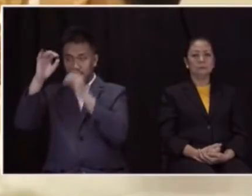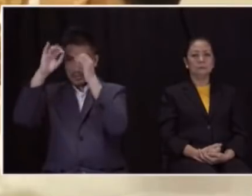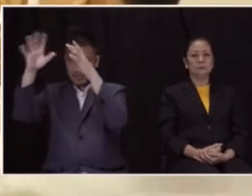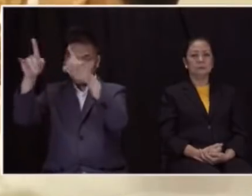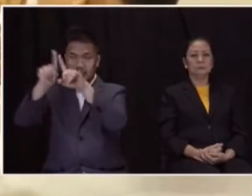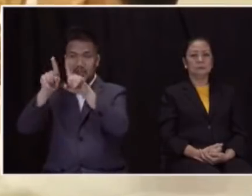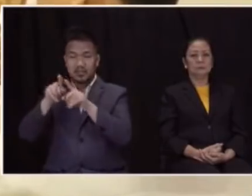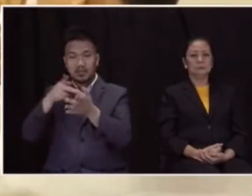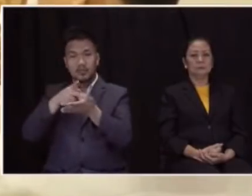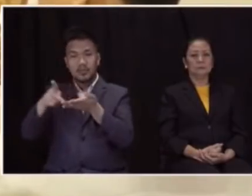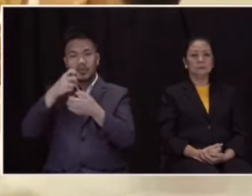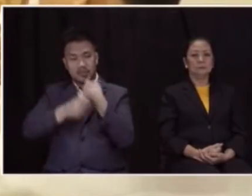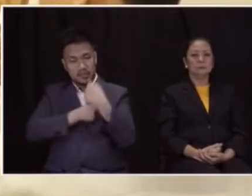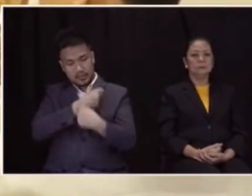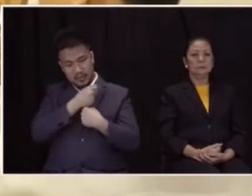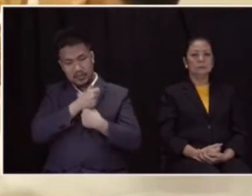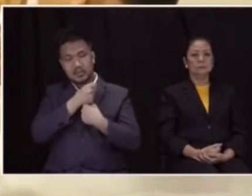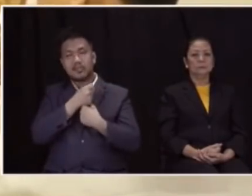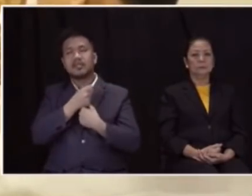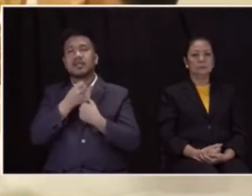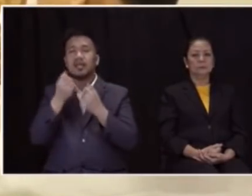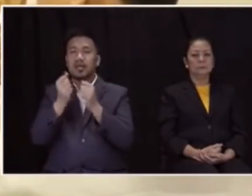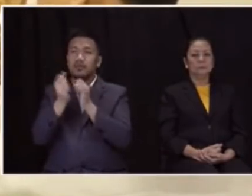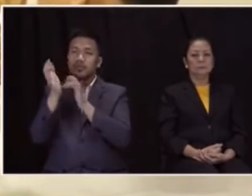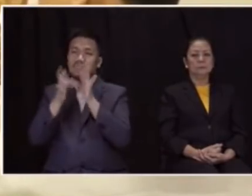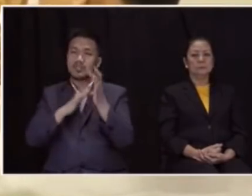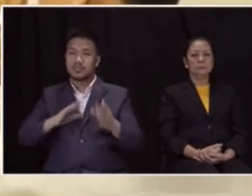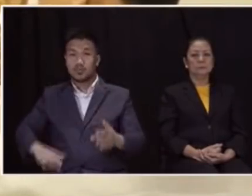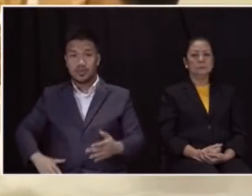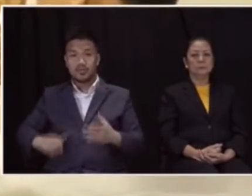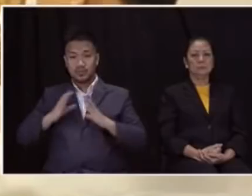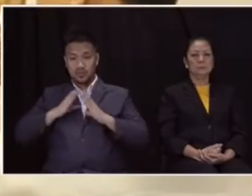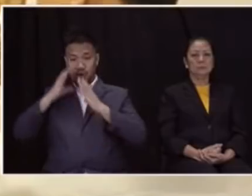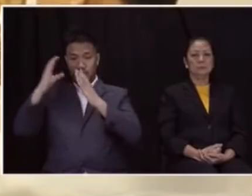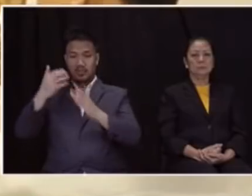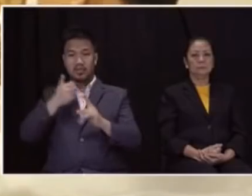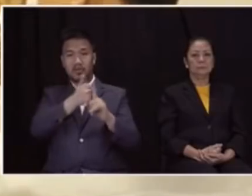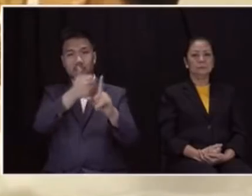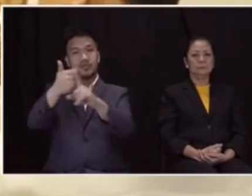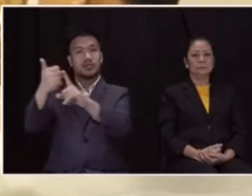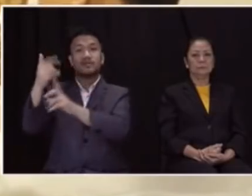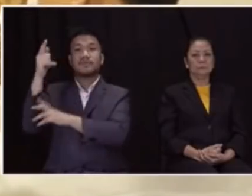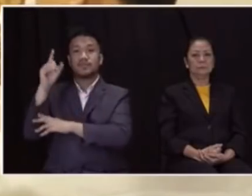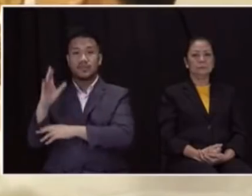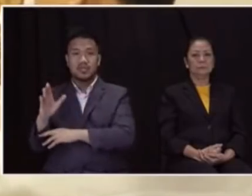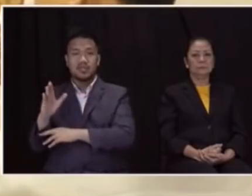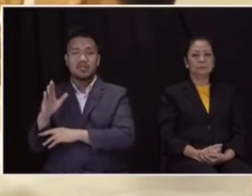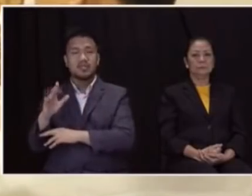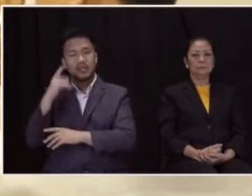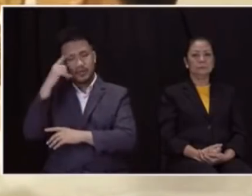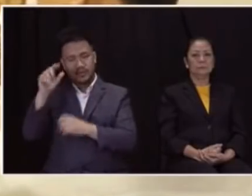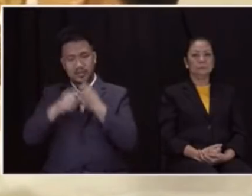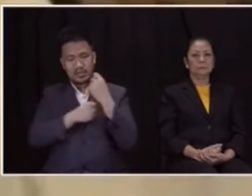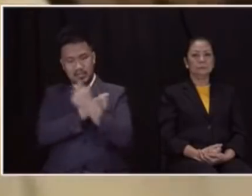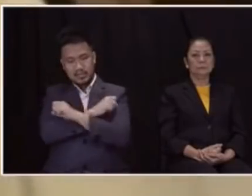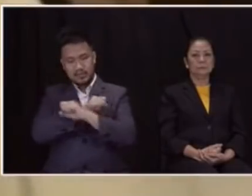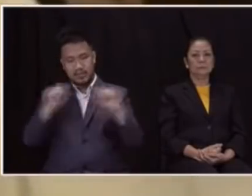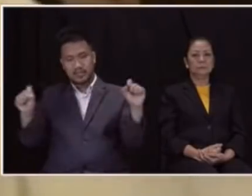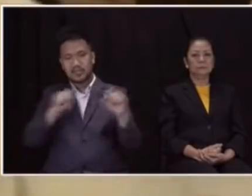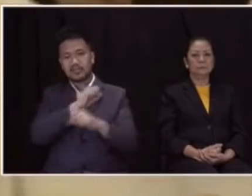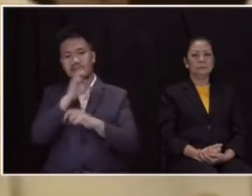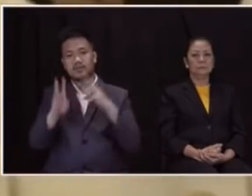a pure sacrifice, and with him to consecrate yourselves to God for the salvation of